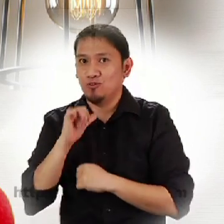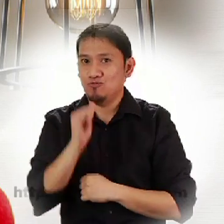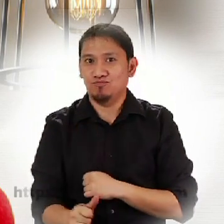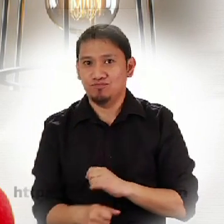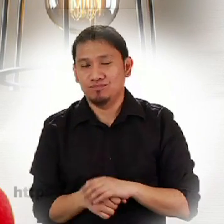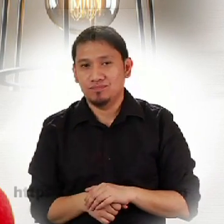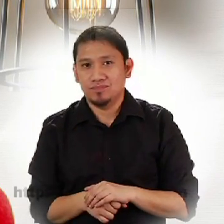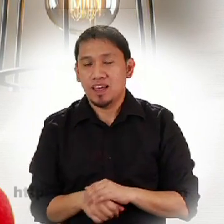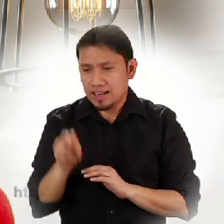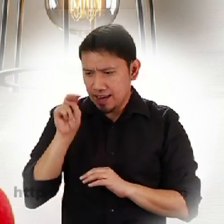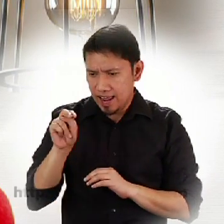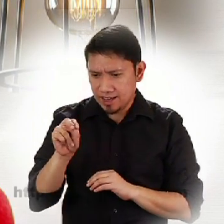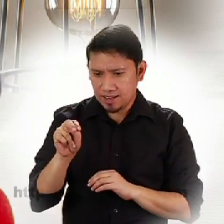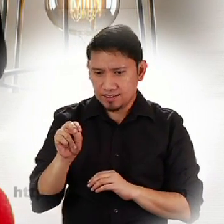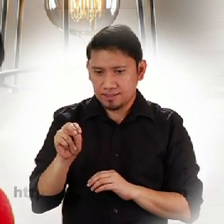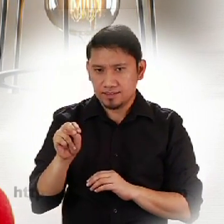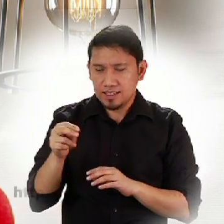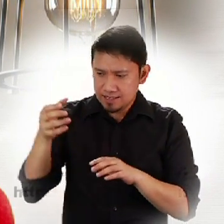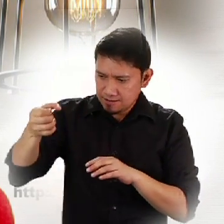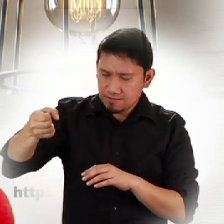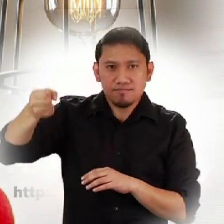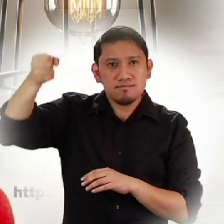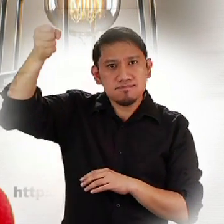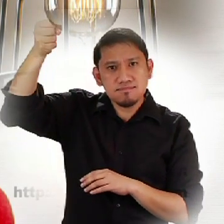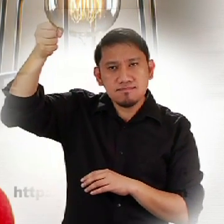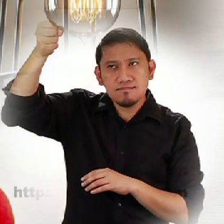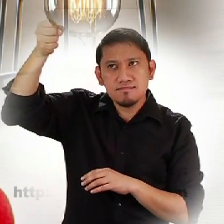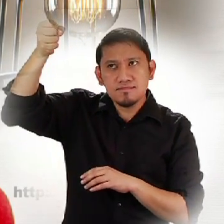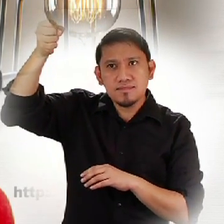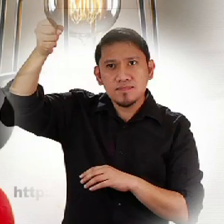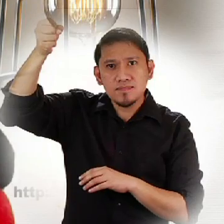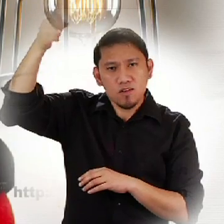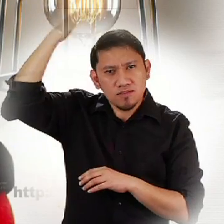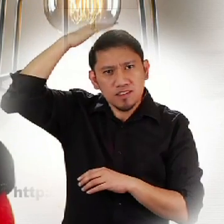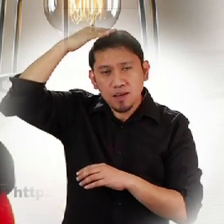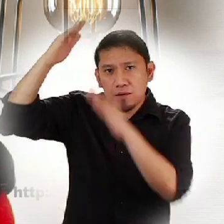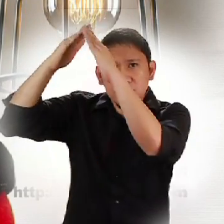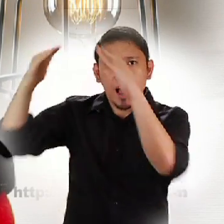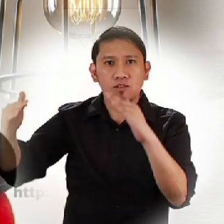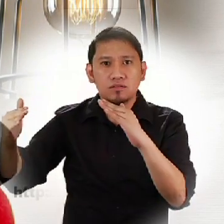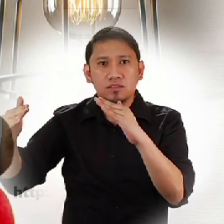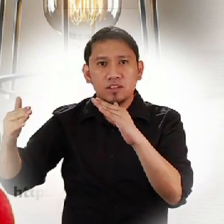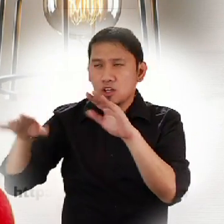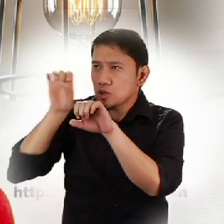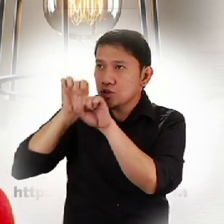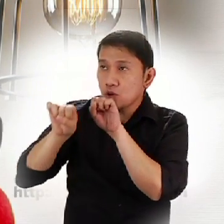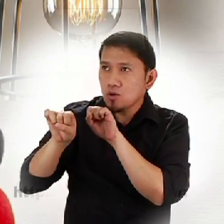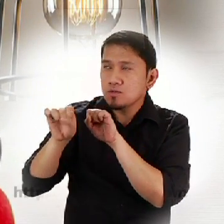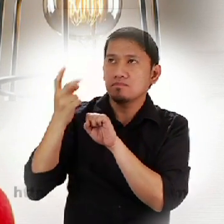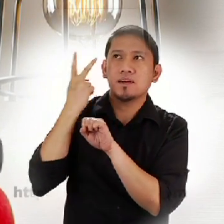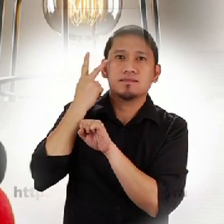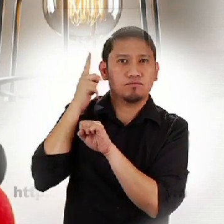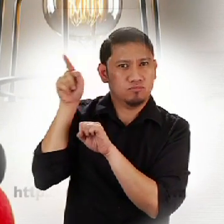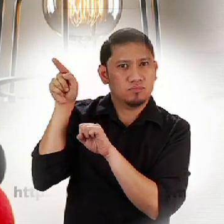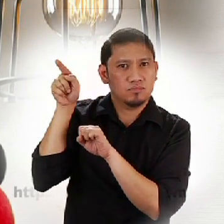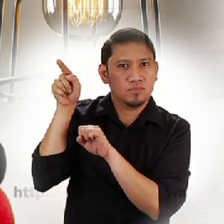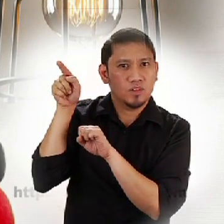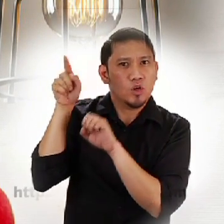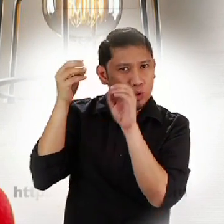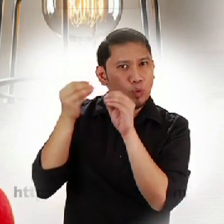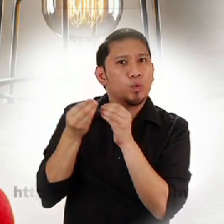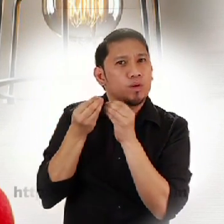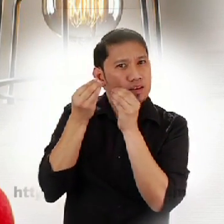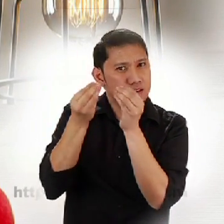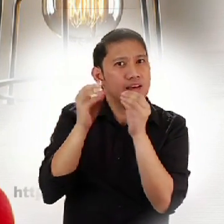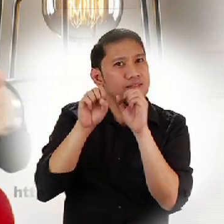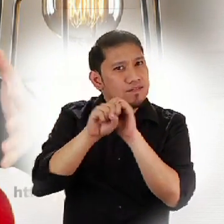basket. It must be hung at the top of the house so that it can do its work